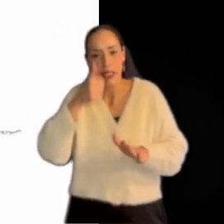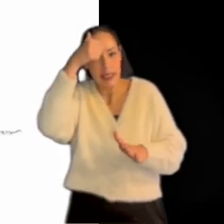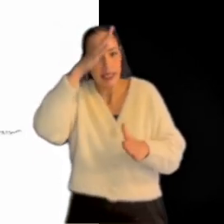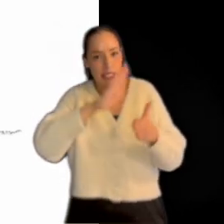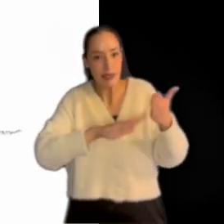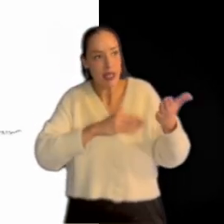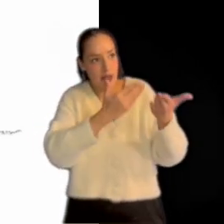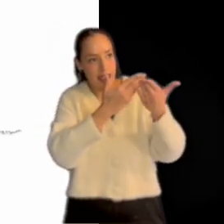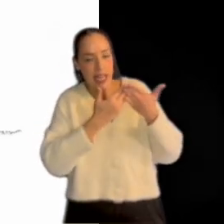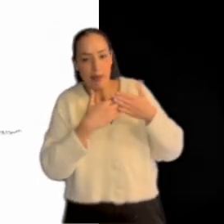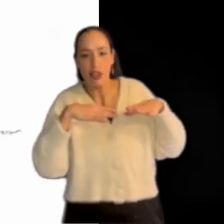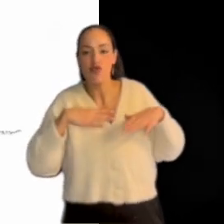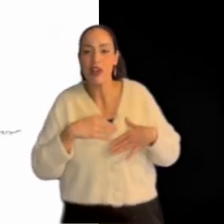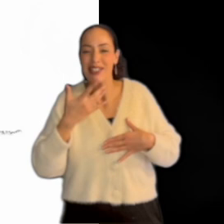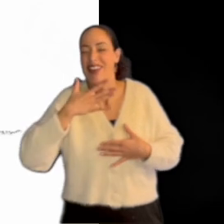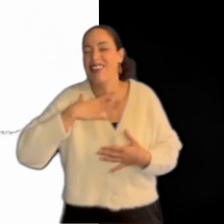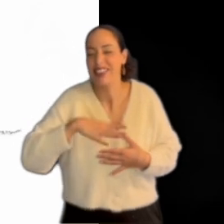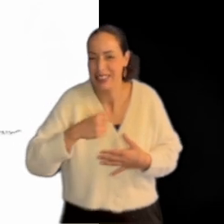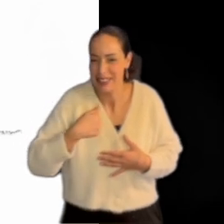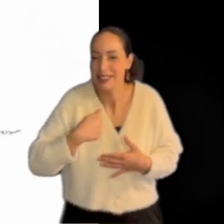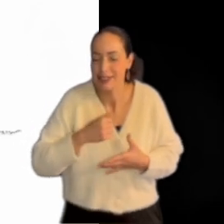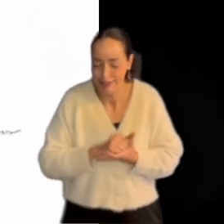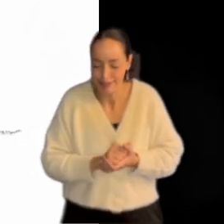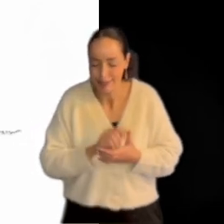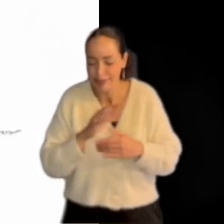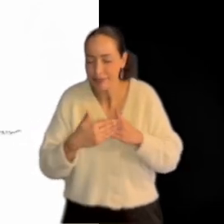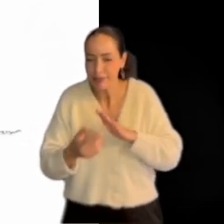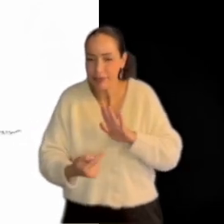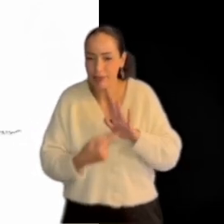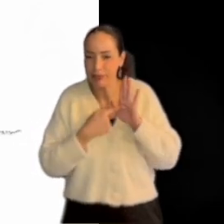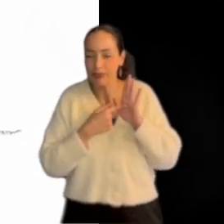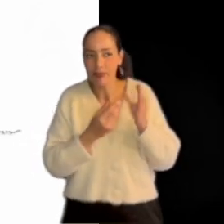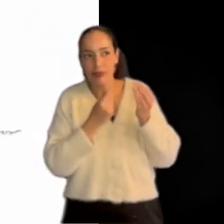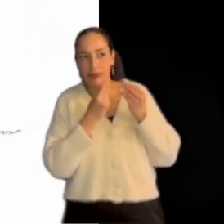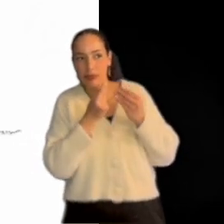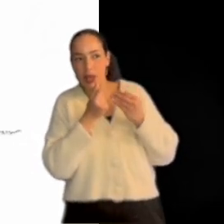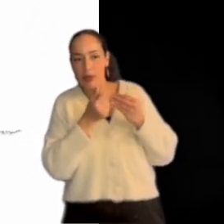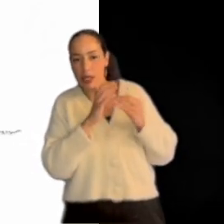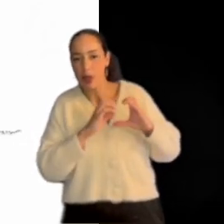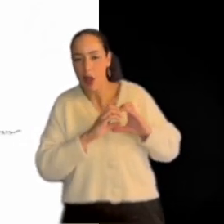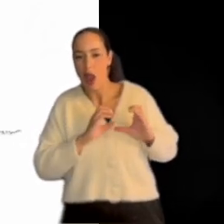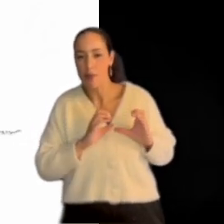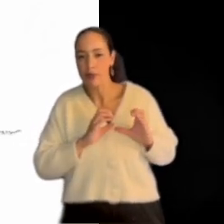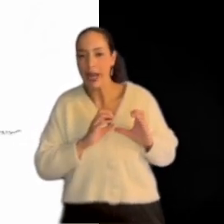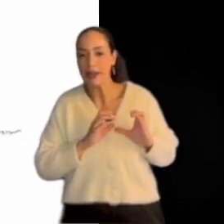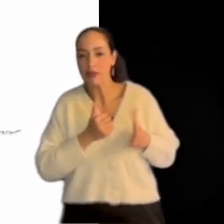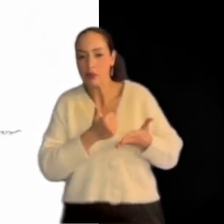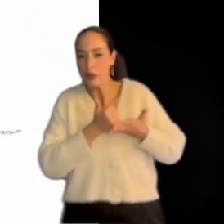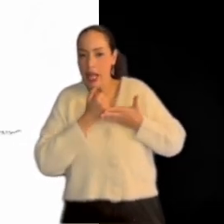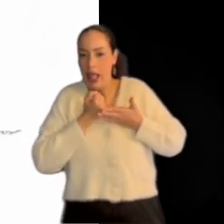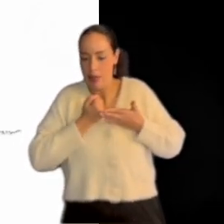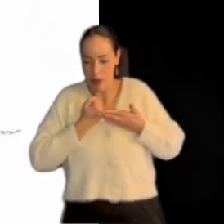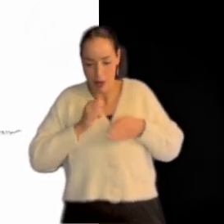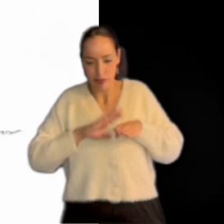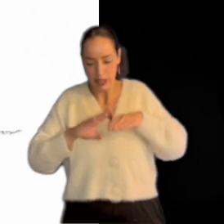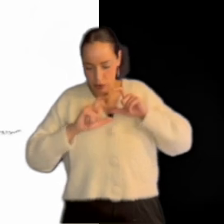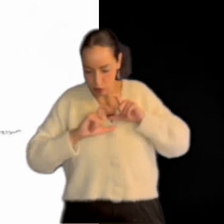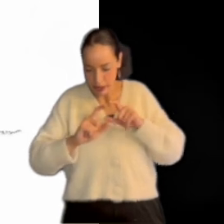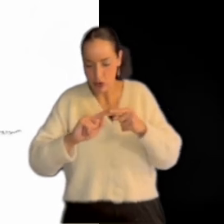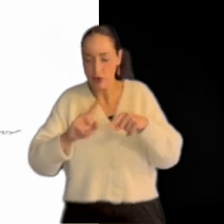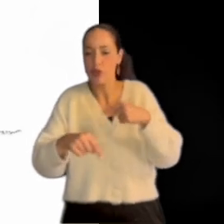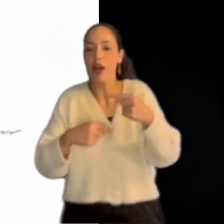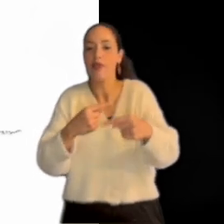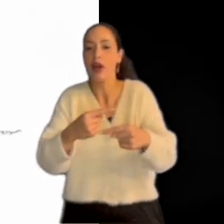me something important about heartbreak that would sustain my practice forever. I learned that heartbreak was not something to be avoided, nor